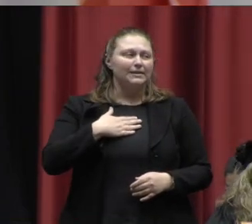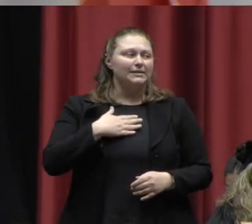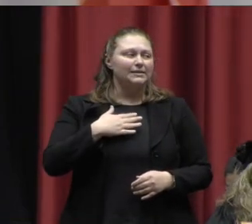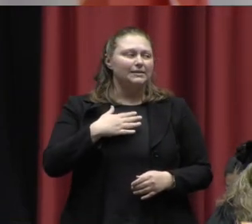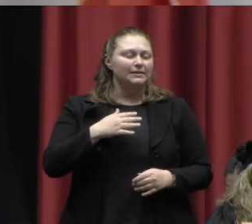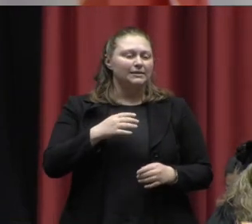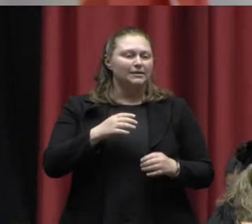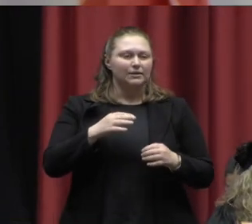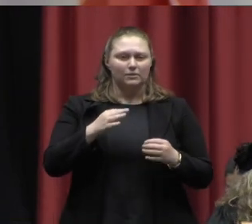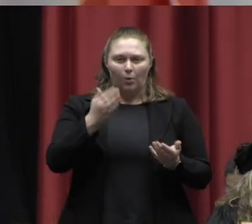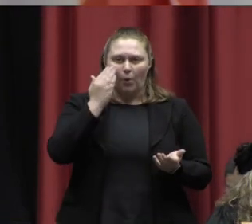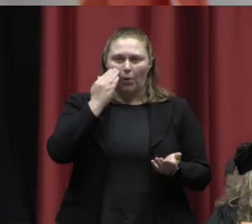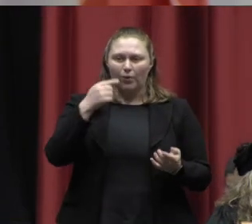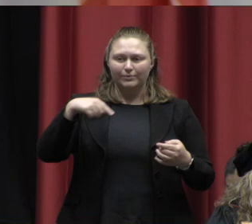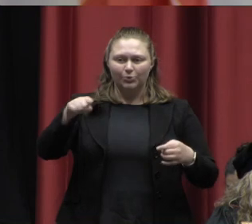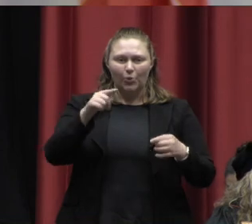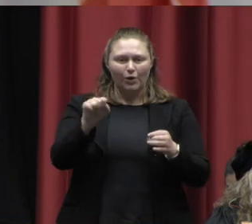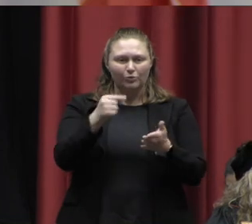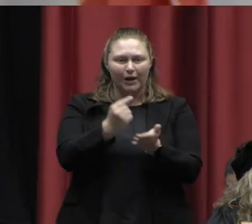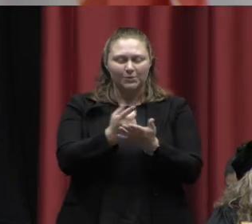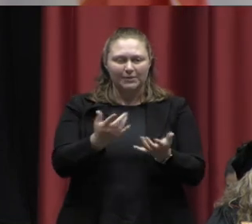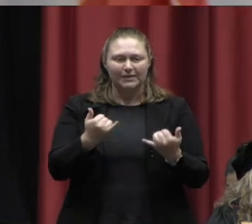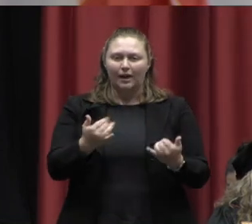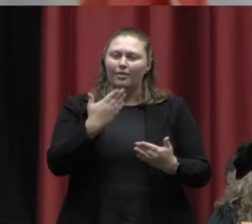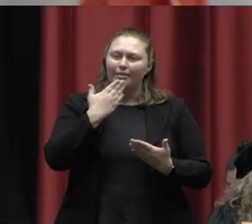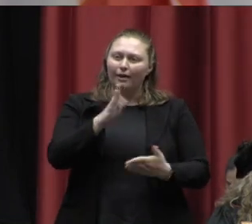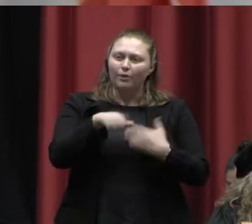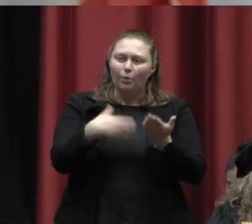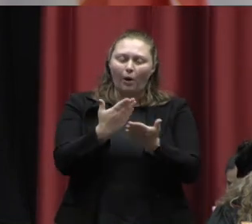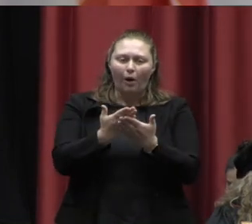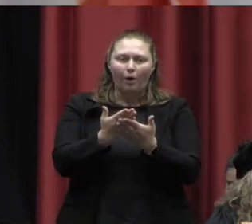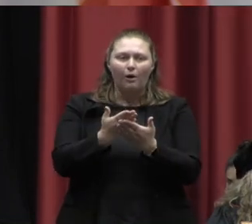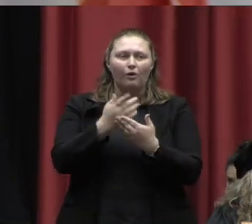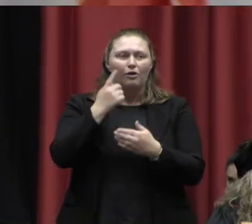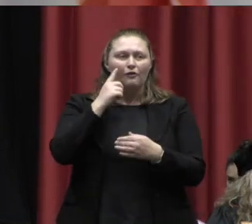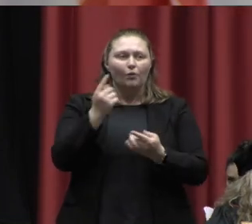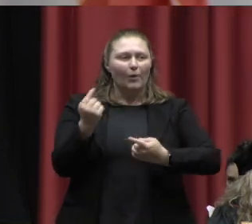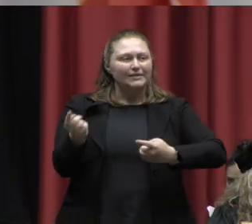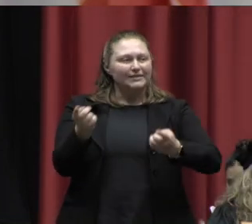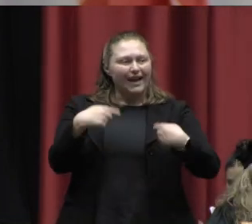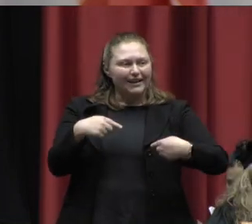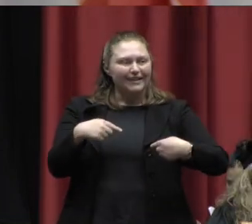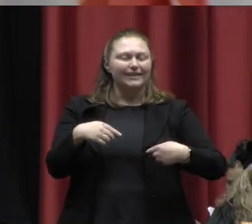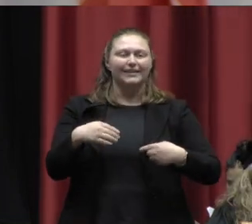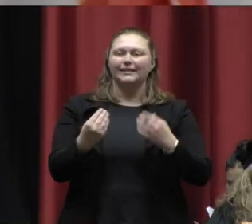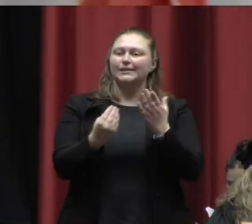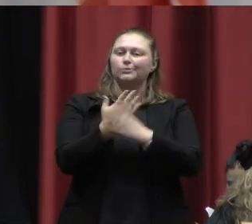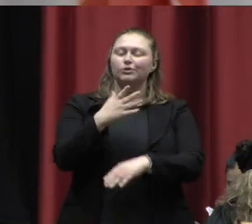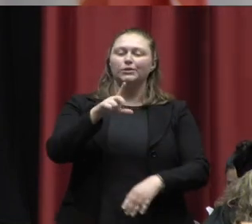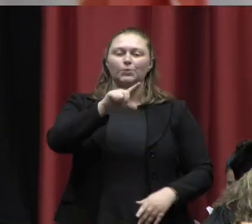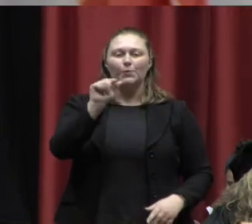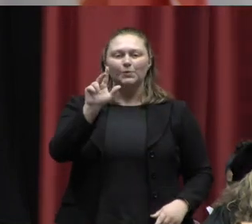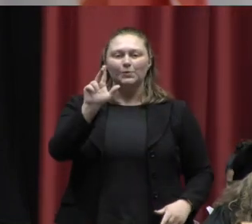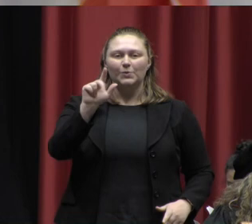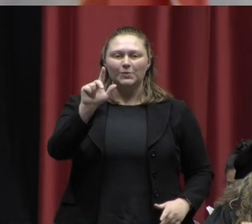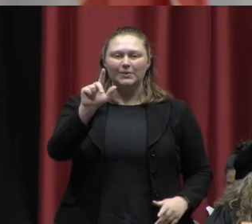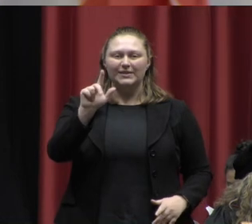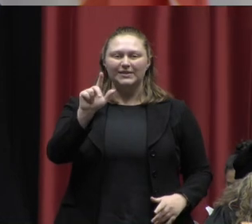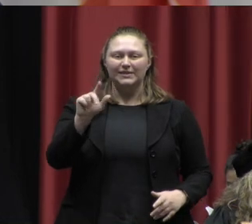East Concourse. Thank you all for attending the Spring